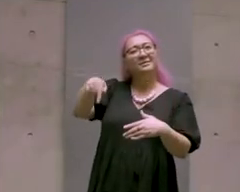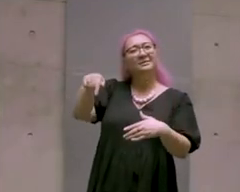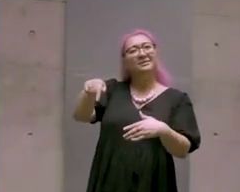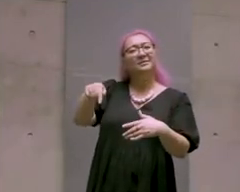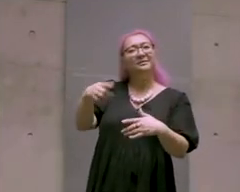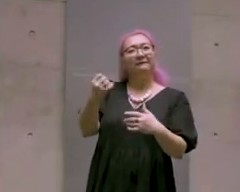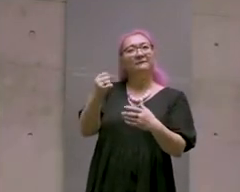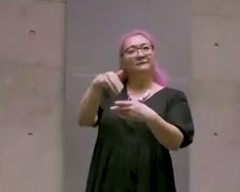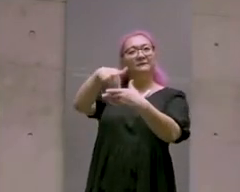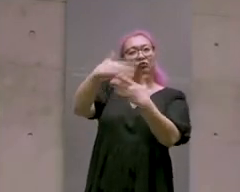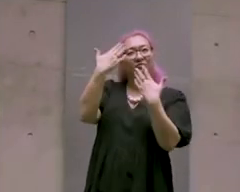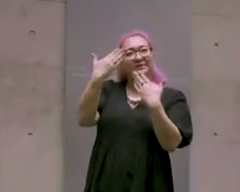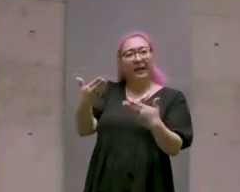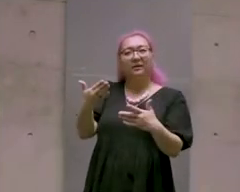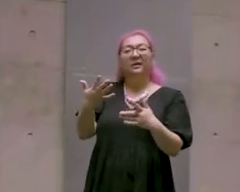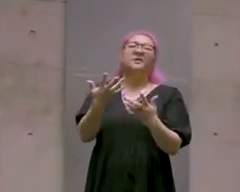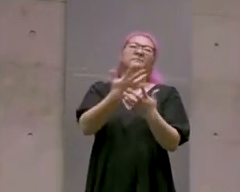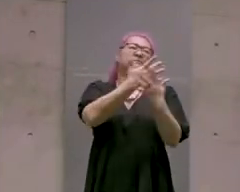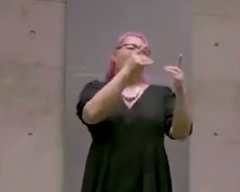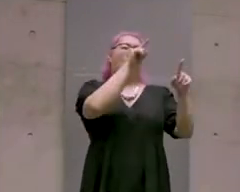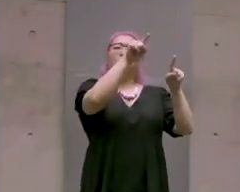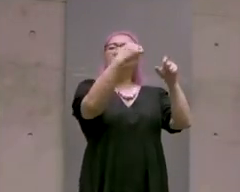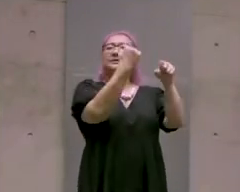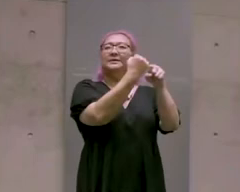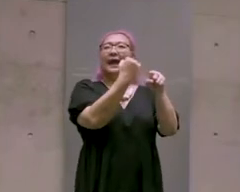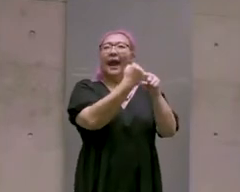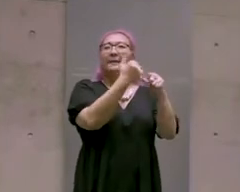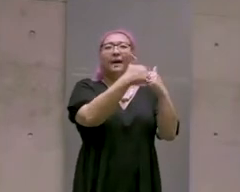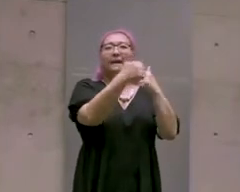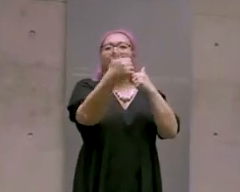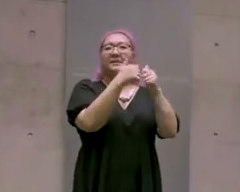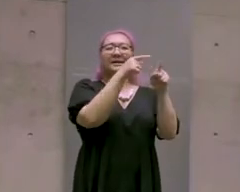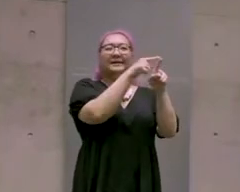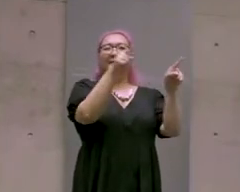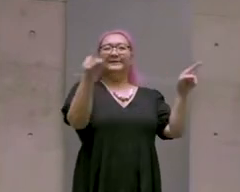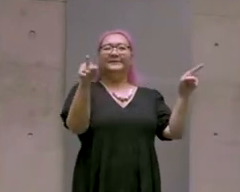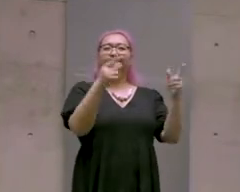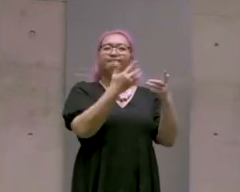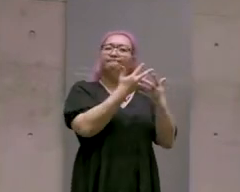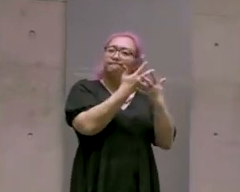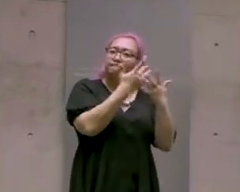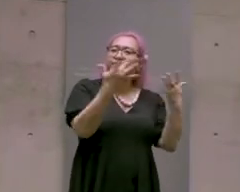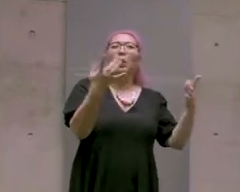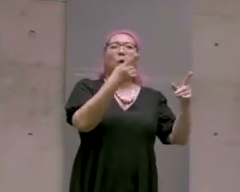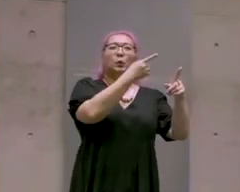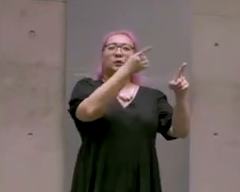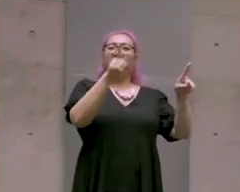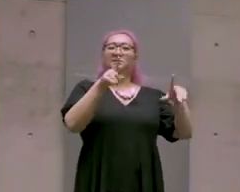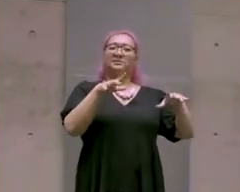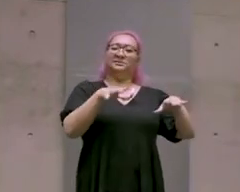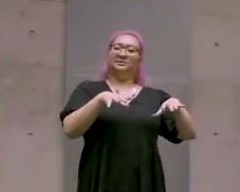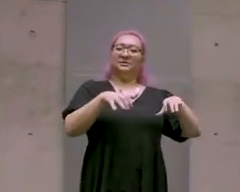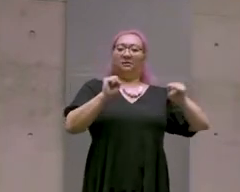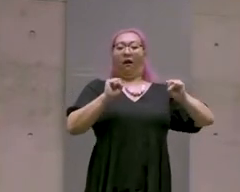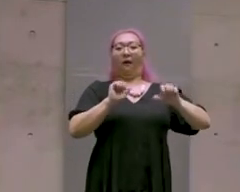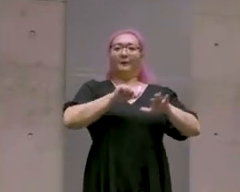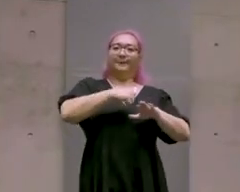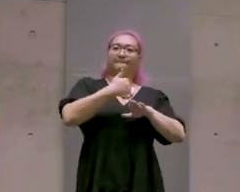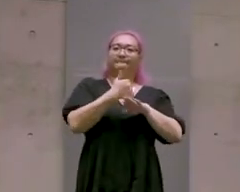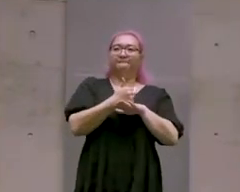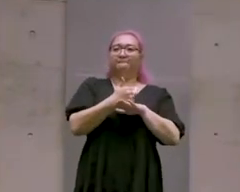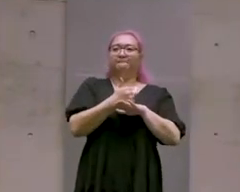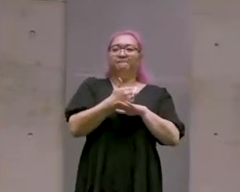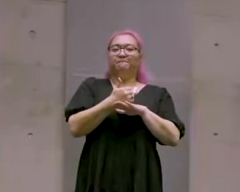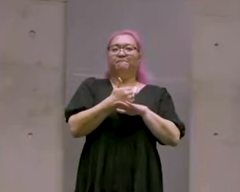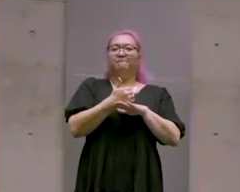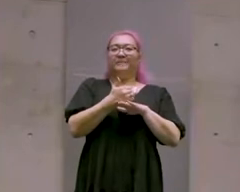It definitely, you see this pattern repeat. Most game companies start as like a children in the audience,